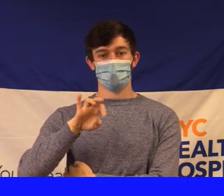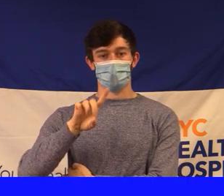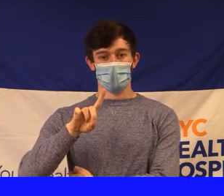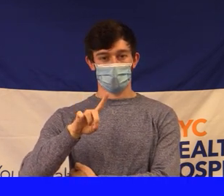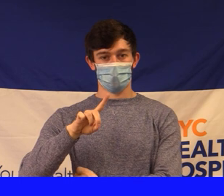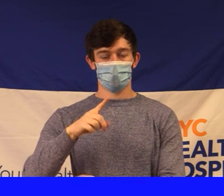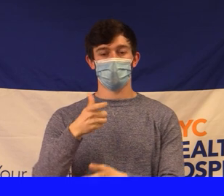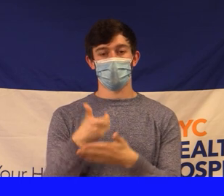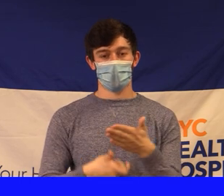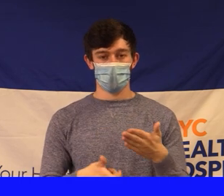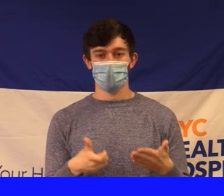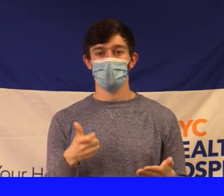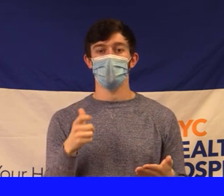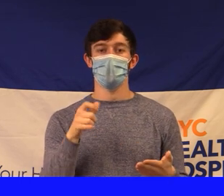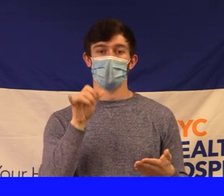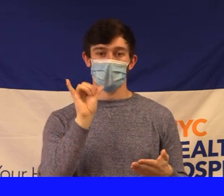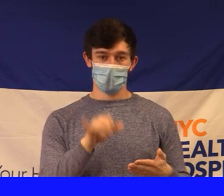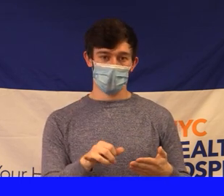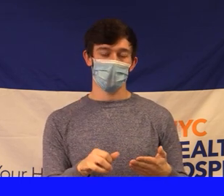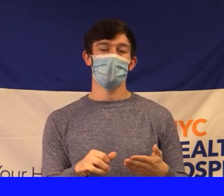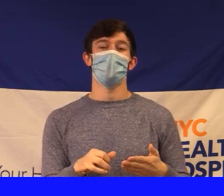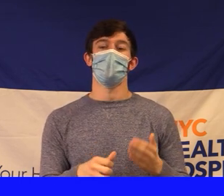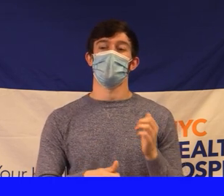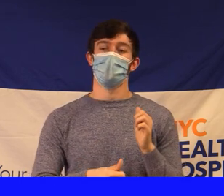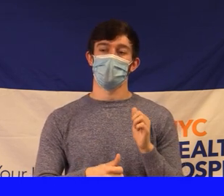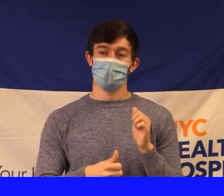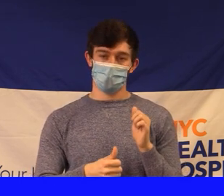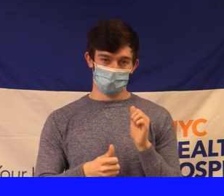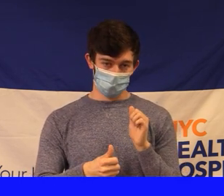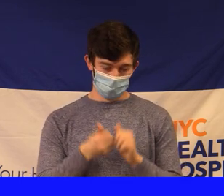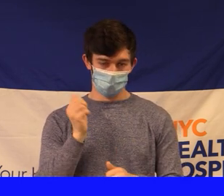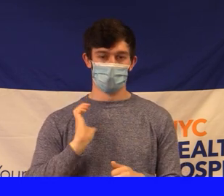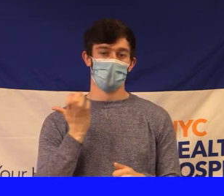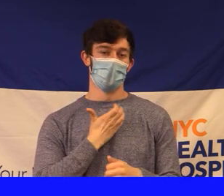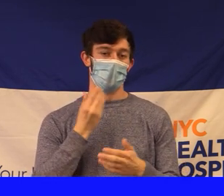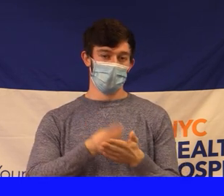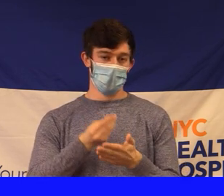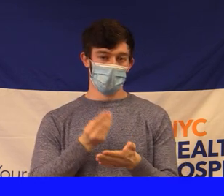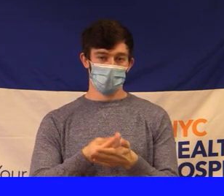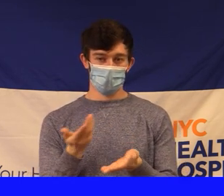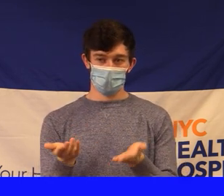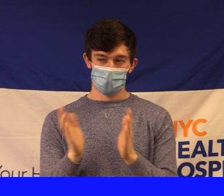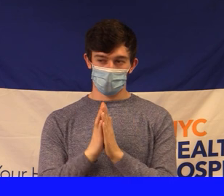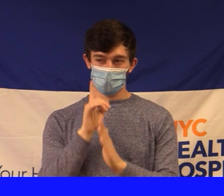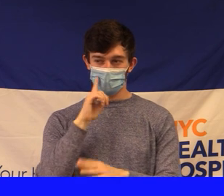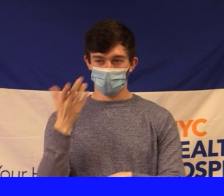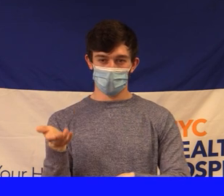so that is the majority of the increase in the NTE is just that simple